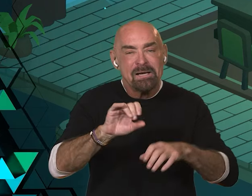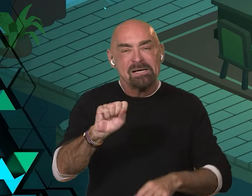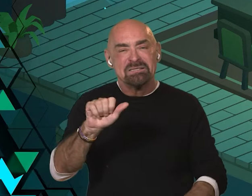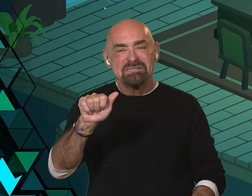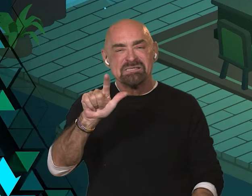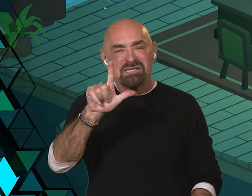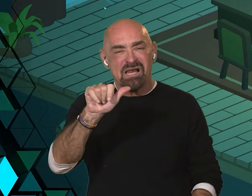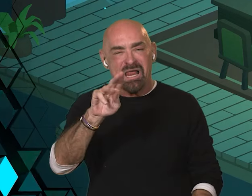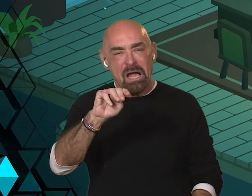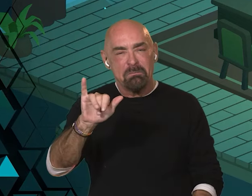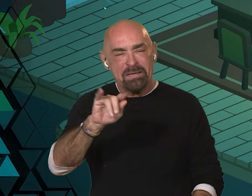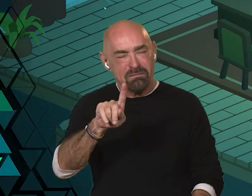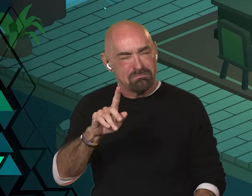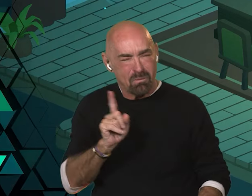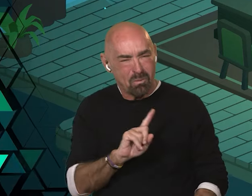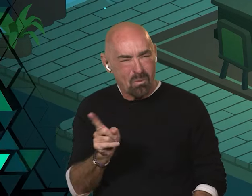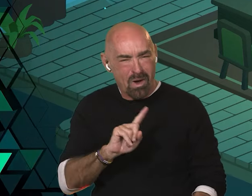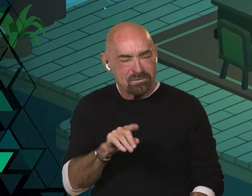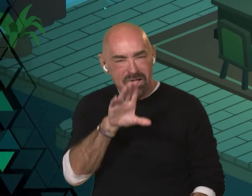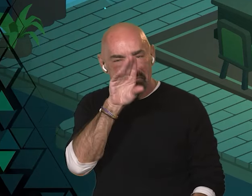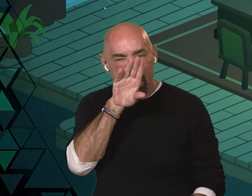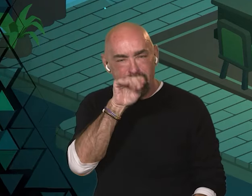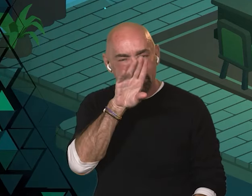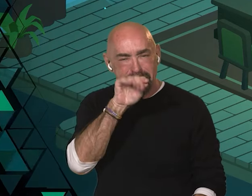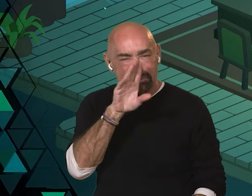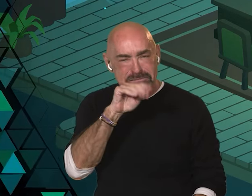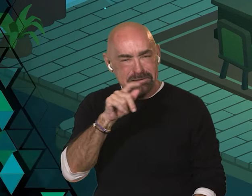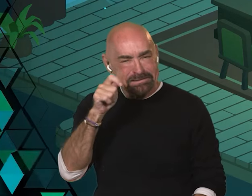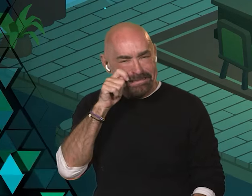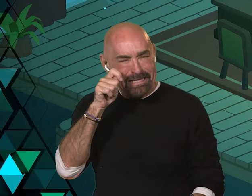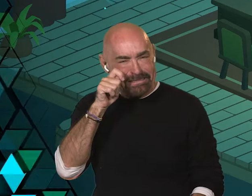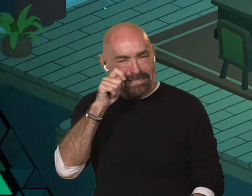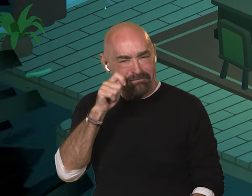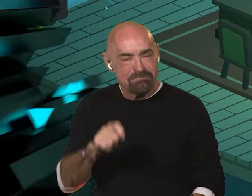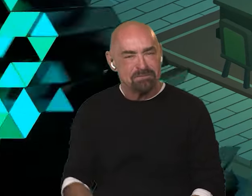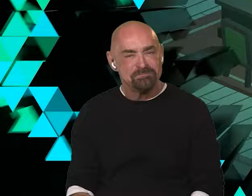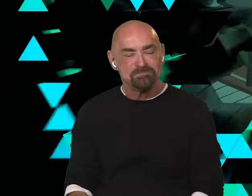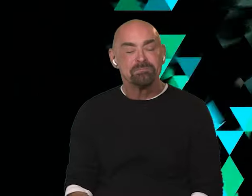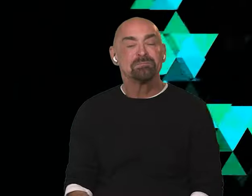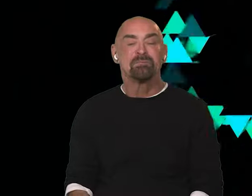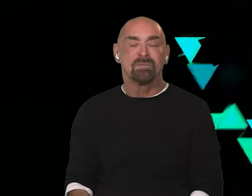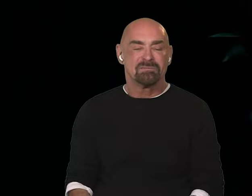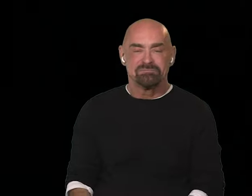foul salami scheme. A duck detective? Please, say no more.